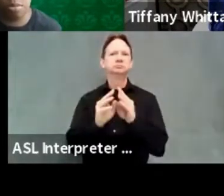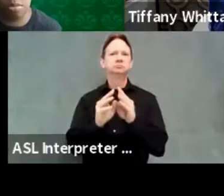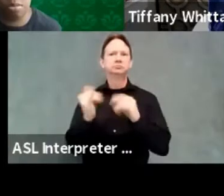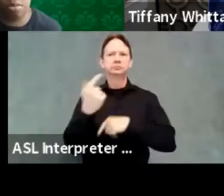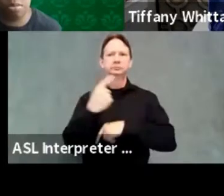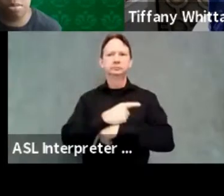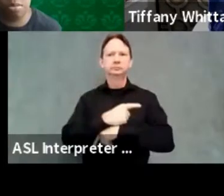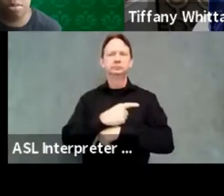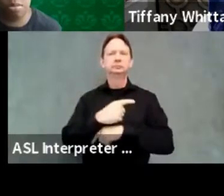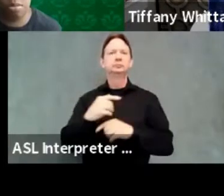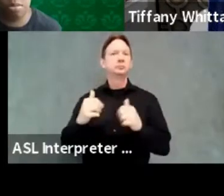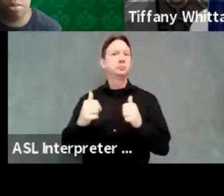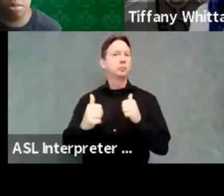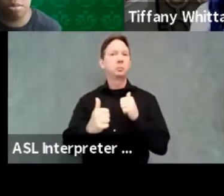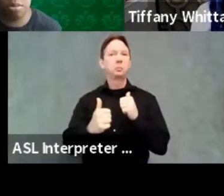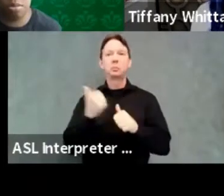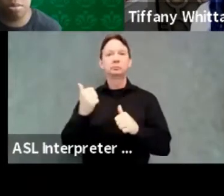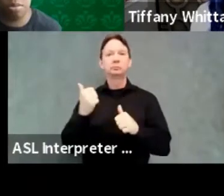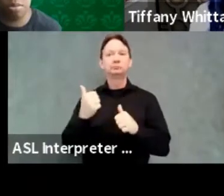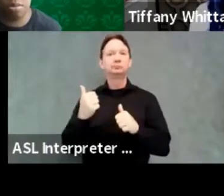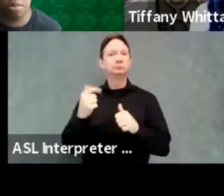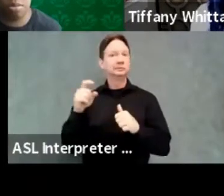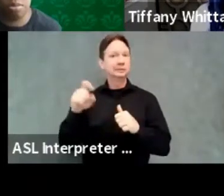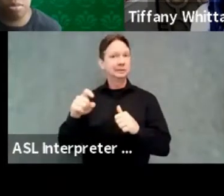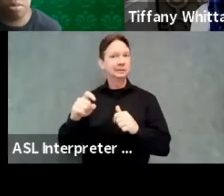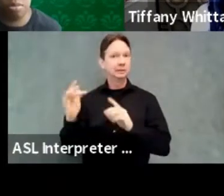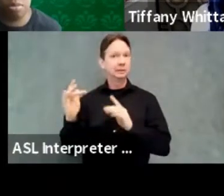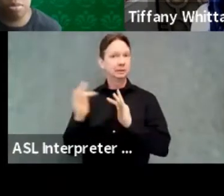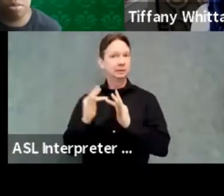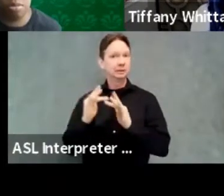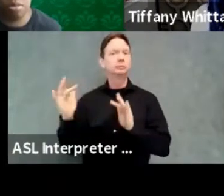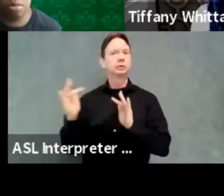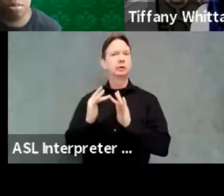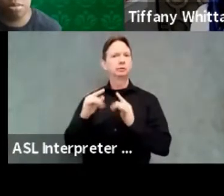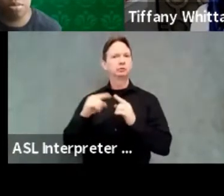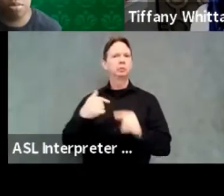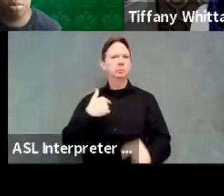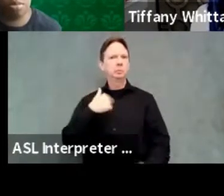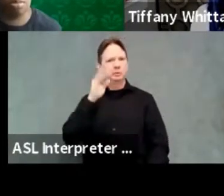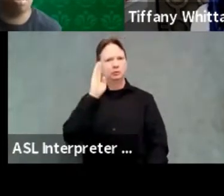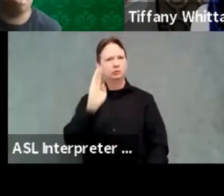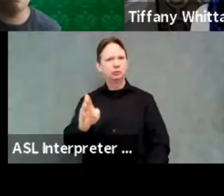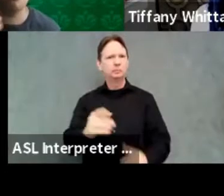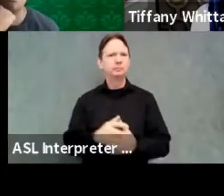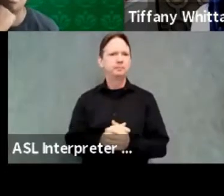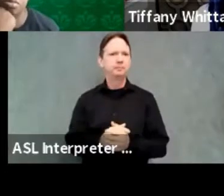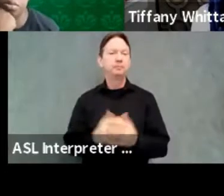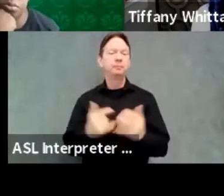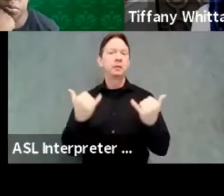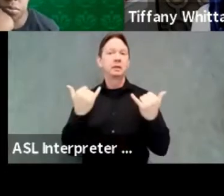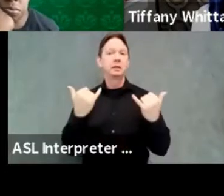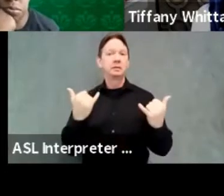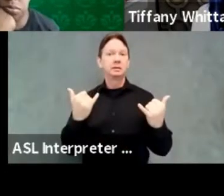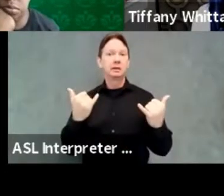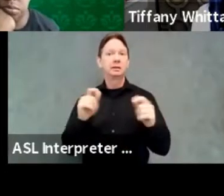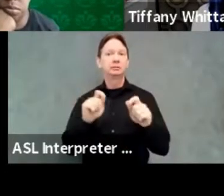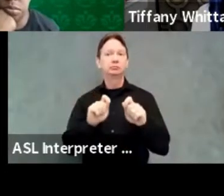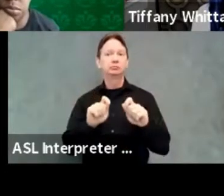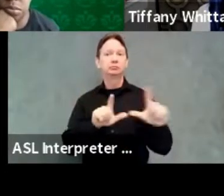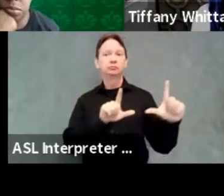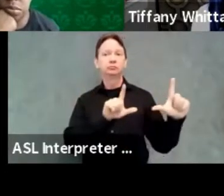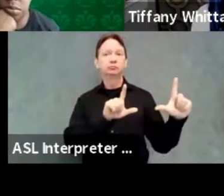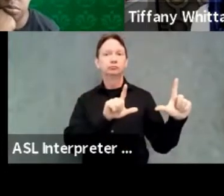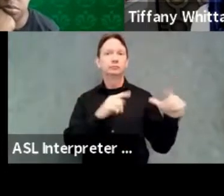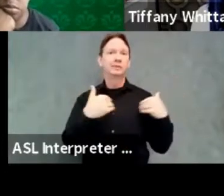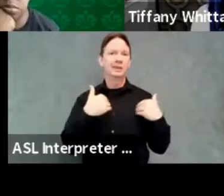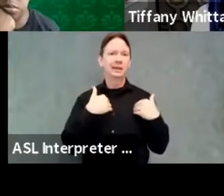as SIG officers. In addition, there's a few key staff members which are on the screen. I'm sure all of you know Felice Levine, our Executive Director, and you